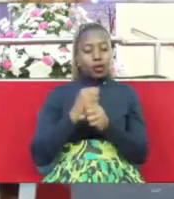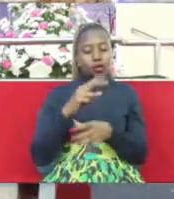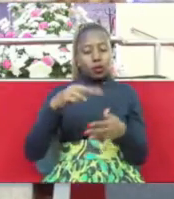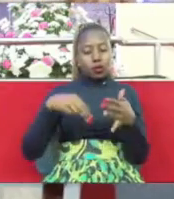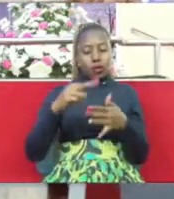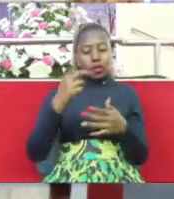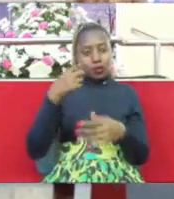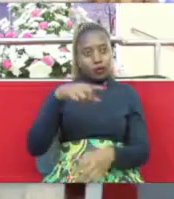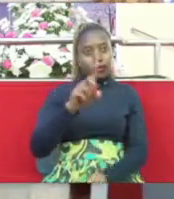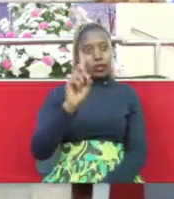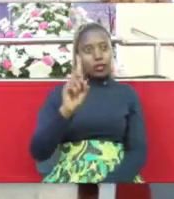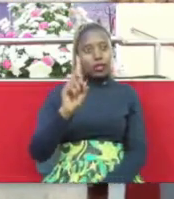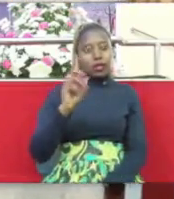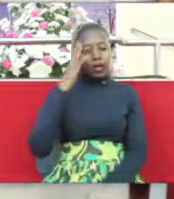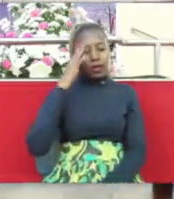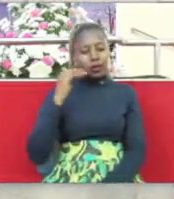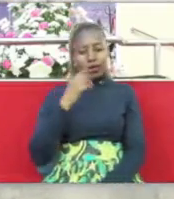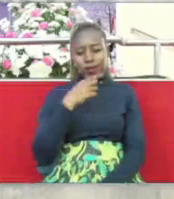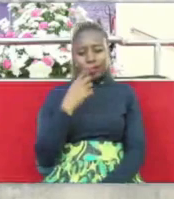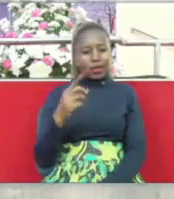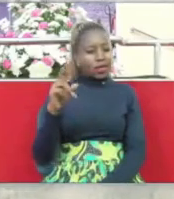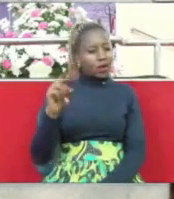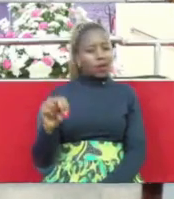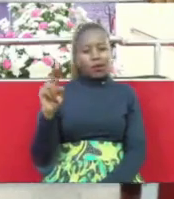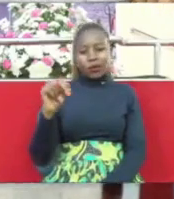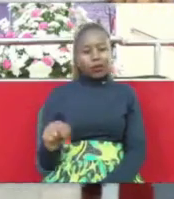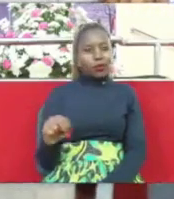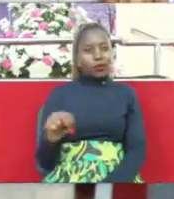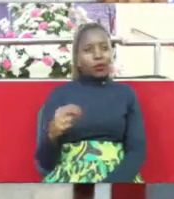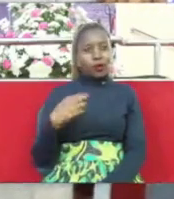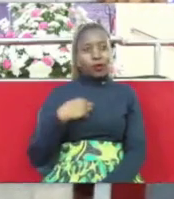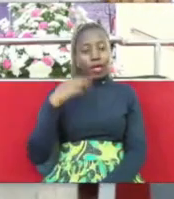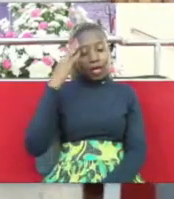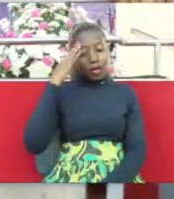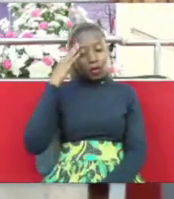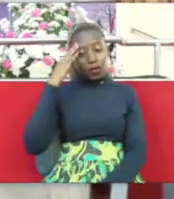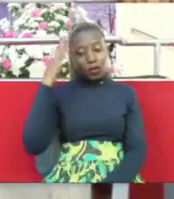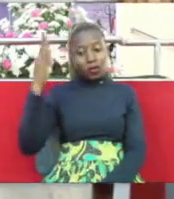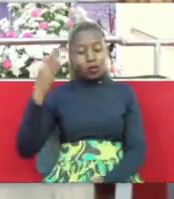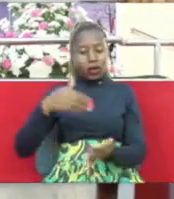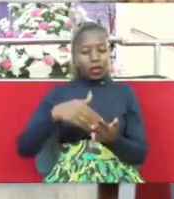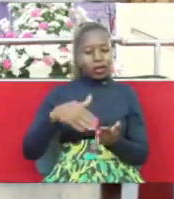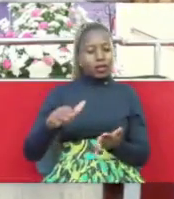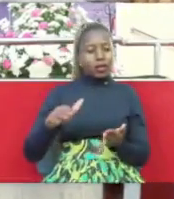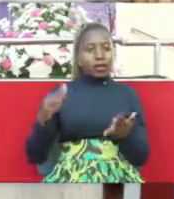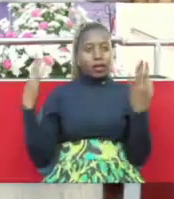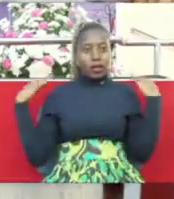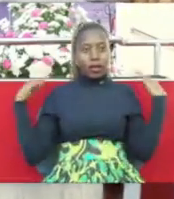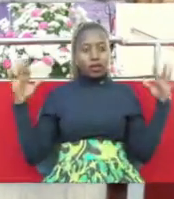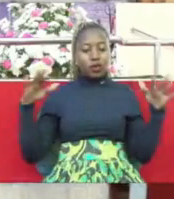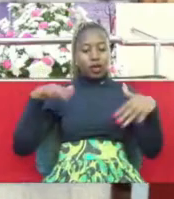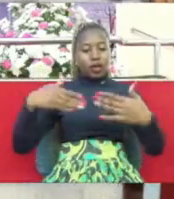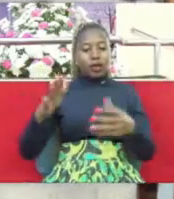hapo kielekea chini. Moses said, no, in as much as I know you are telling us that you're going to give us everything you promised, we